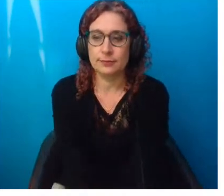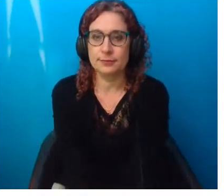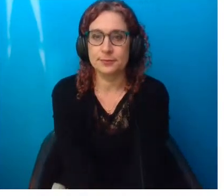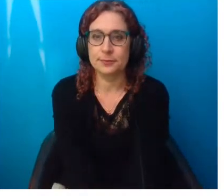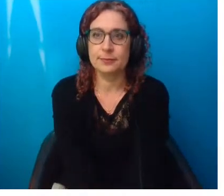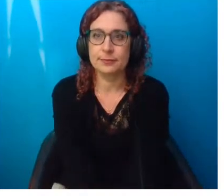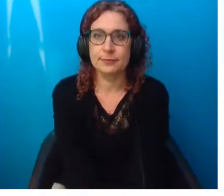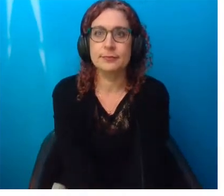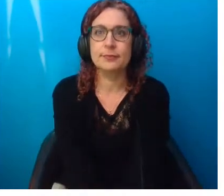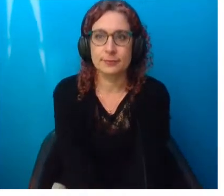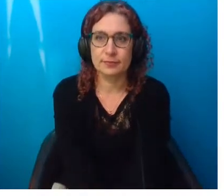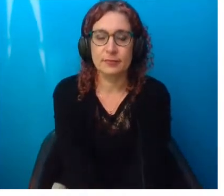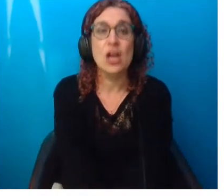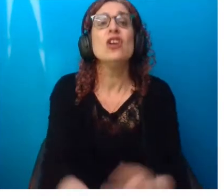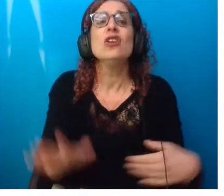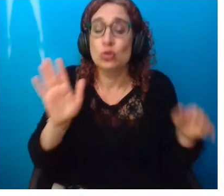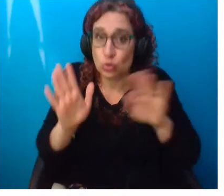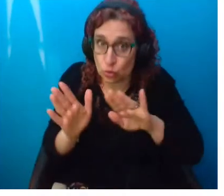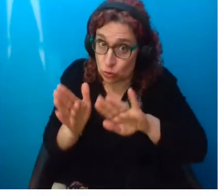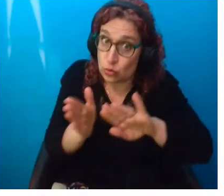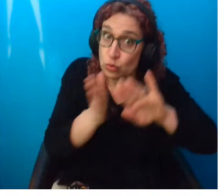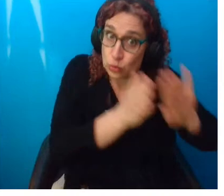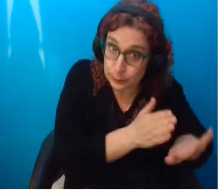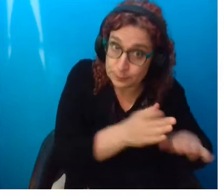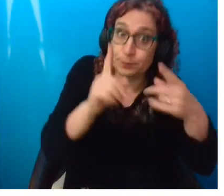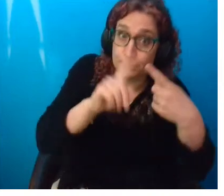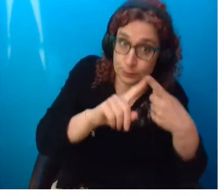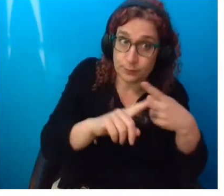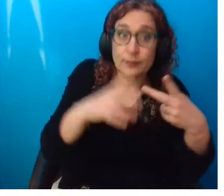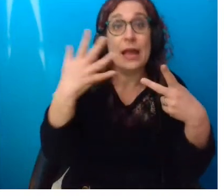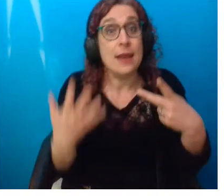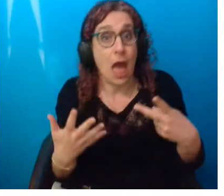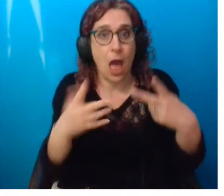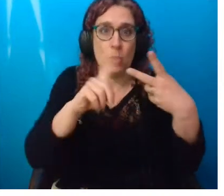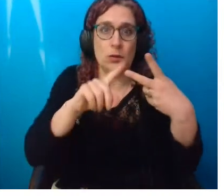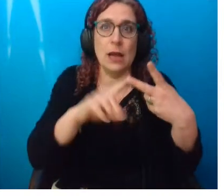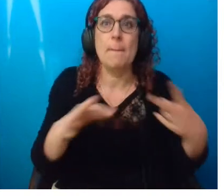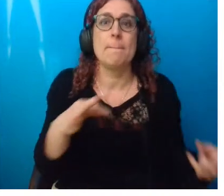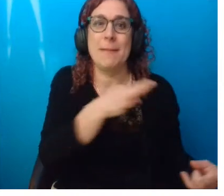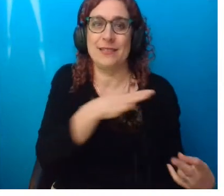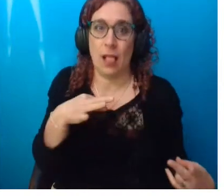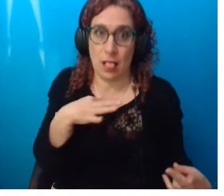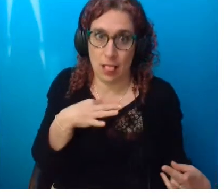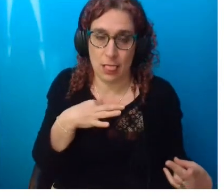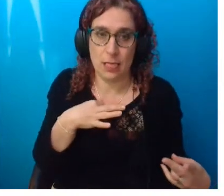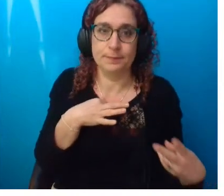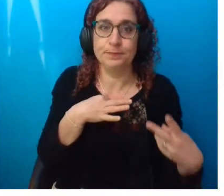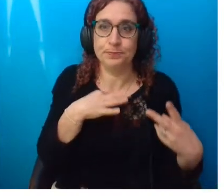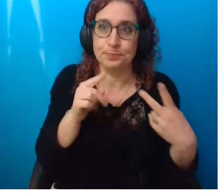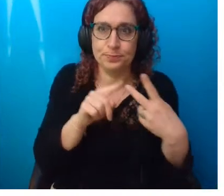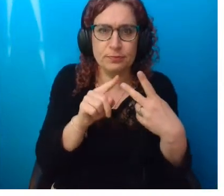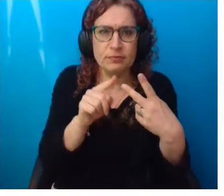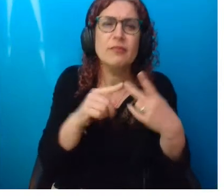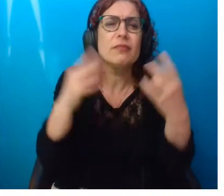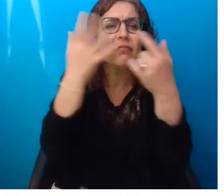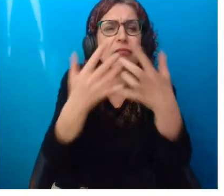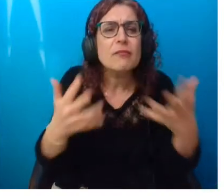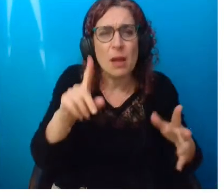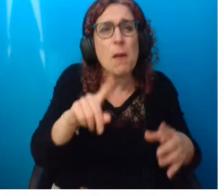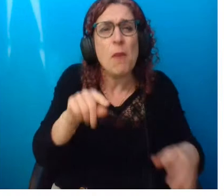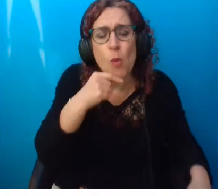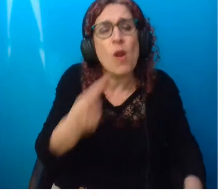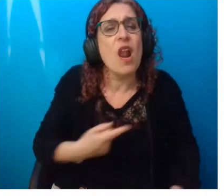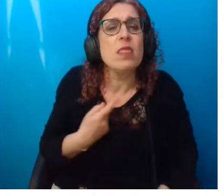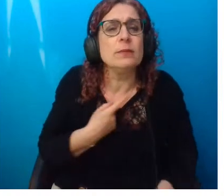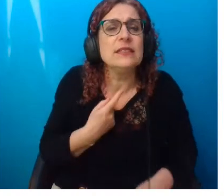So, thinking about medical therapy, many people with allergic rhinitis will self-medicate